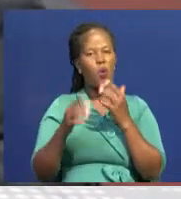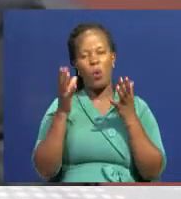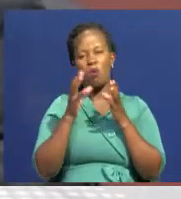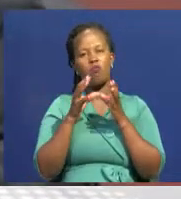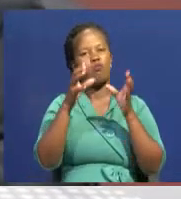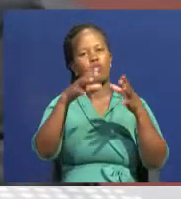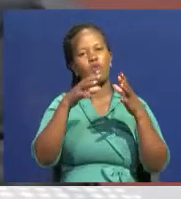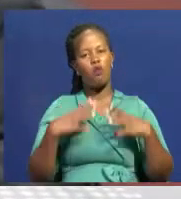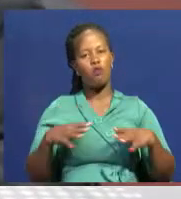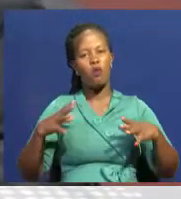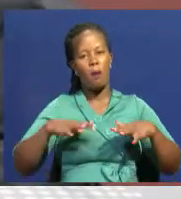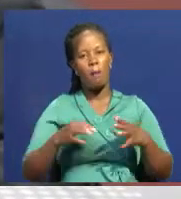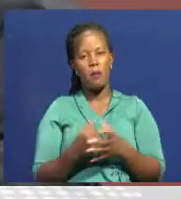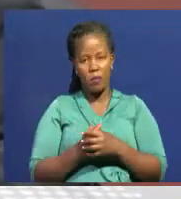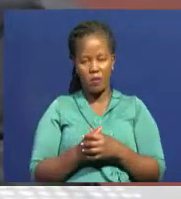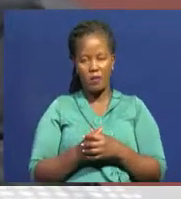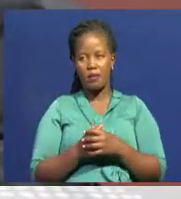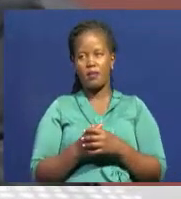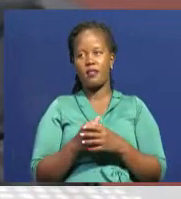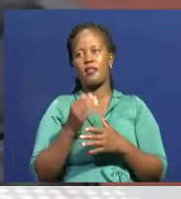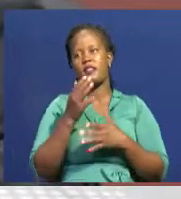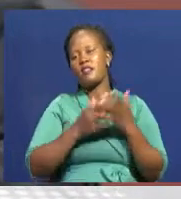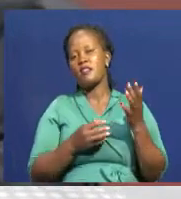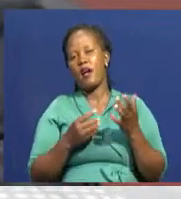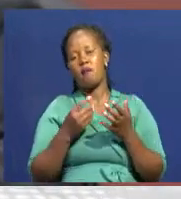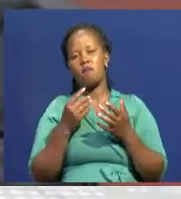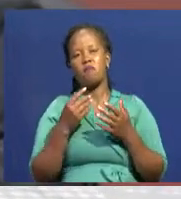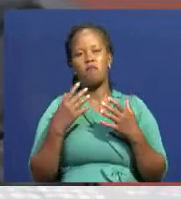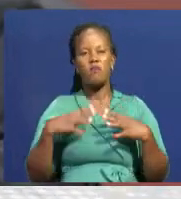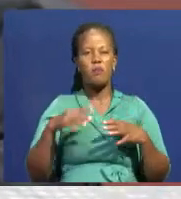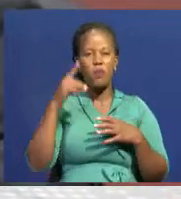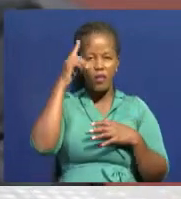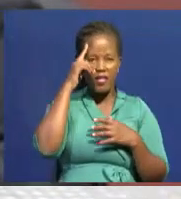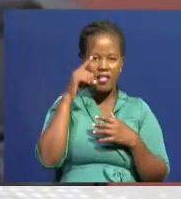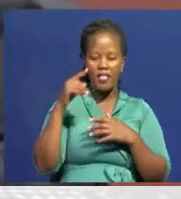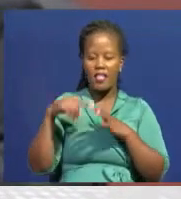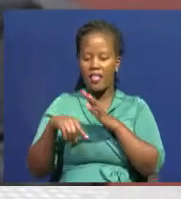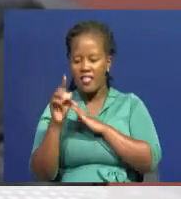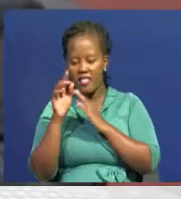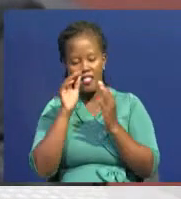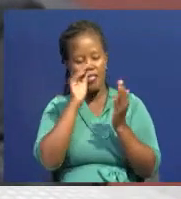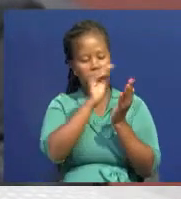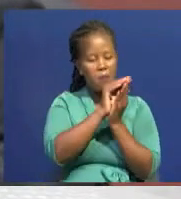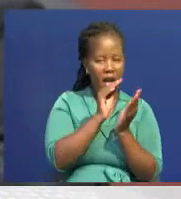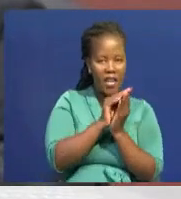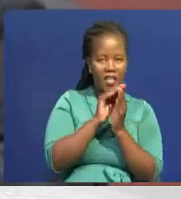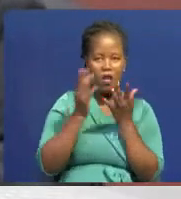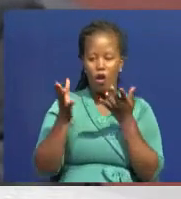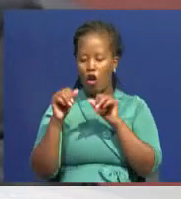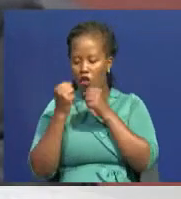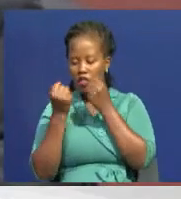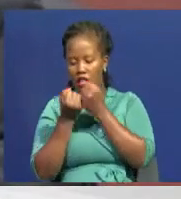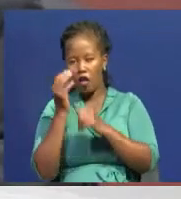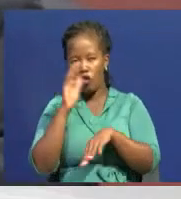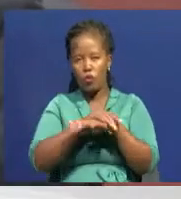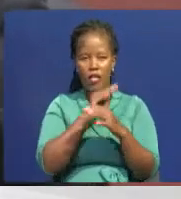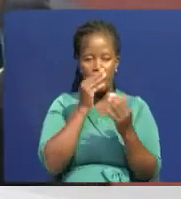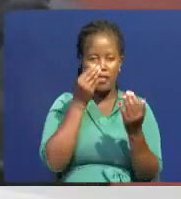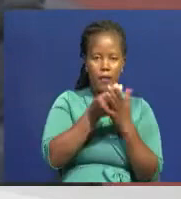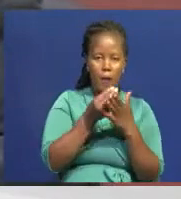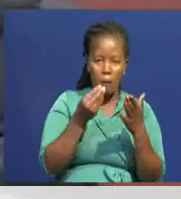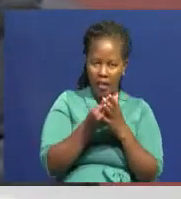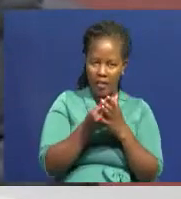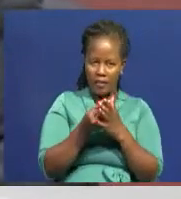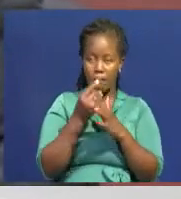What many people know about is going to your bank or going to a circle to get this money. But hardly do you know that you can